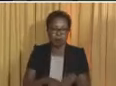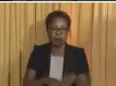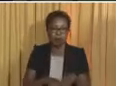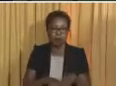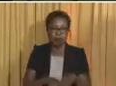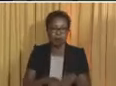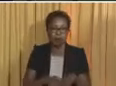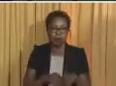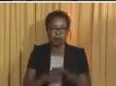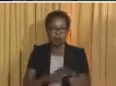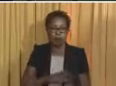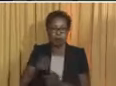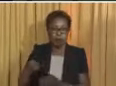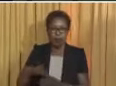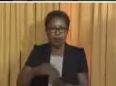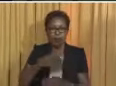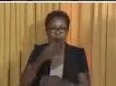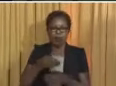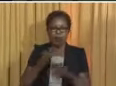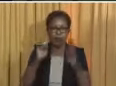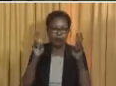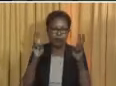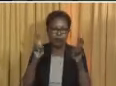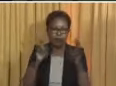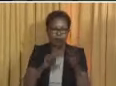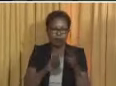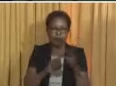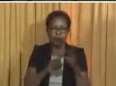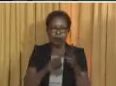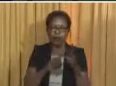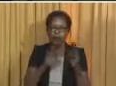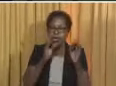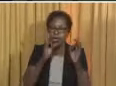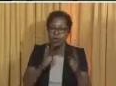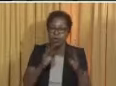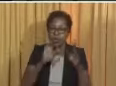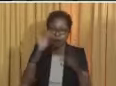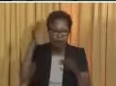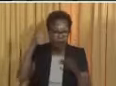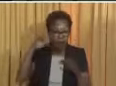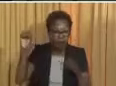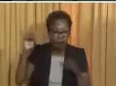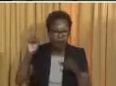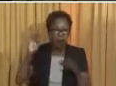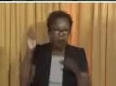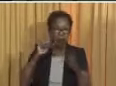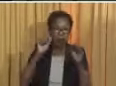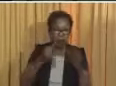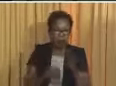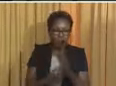Moving on to the next issue, as to whether the President can initiate changes